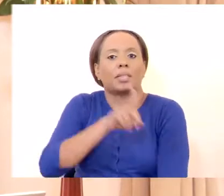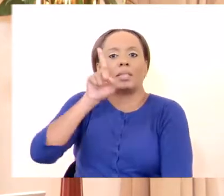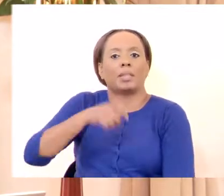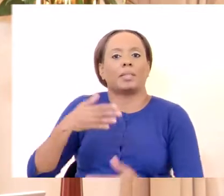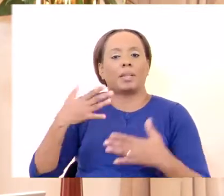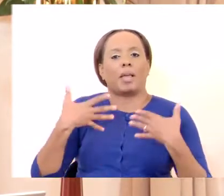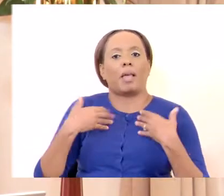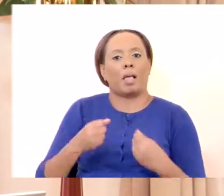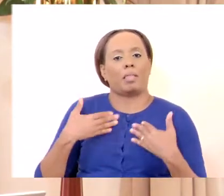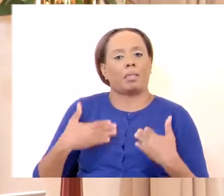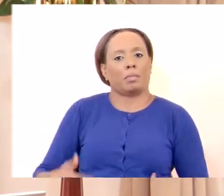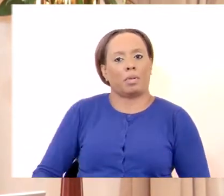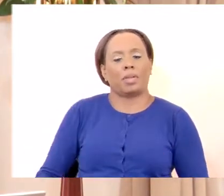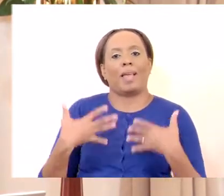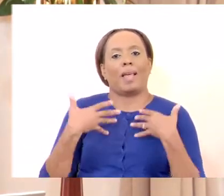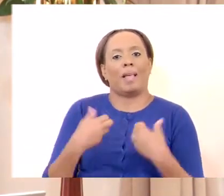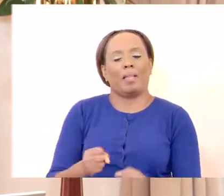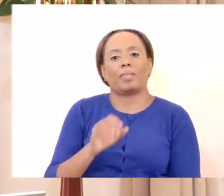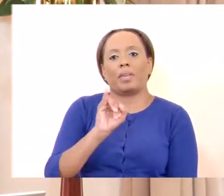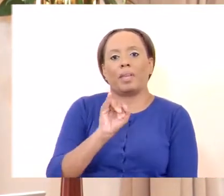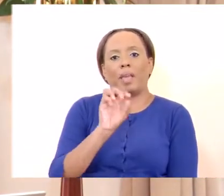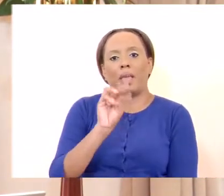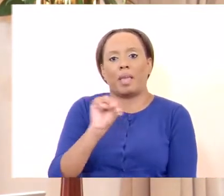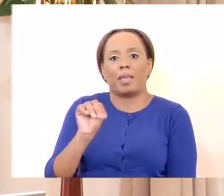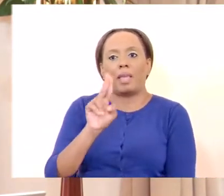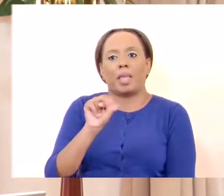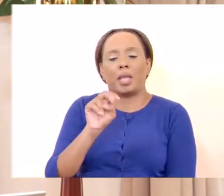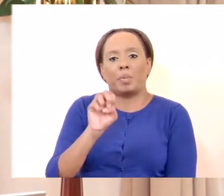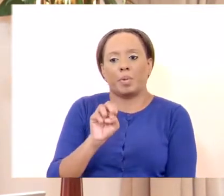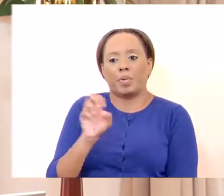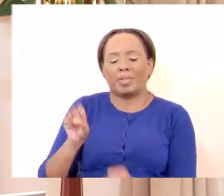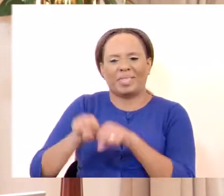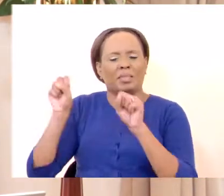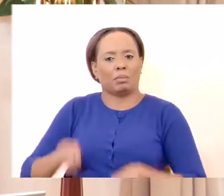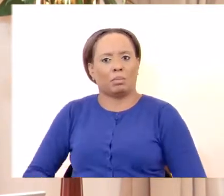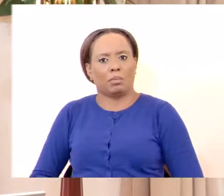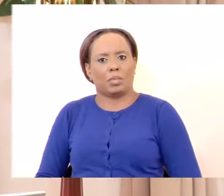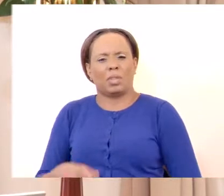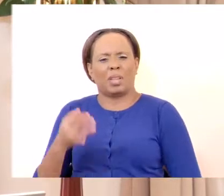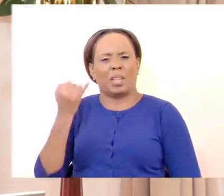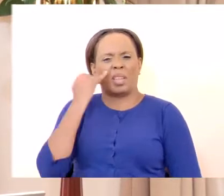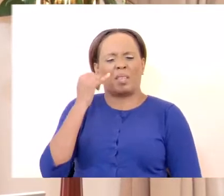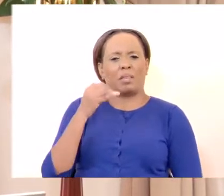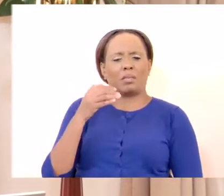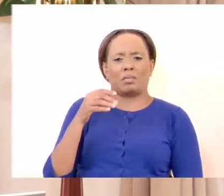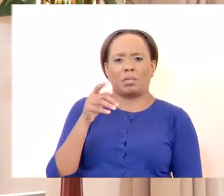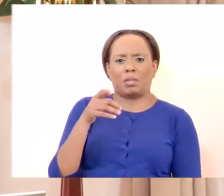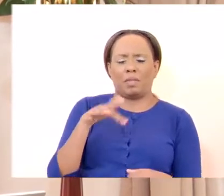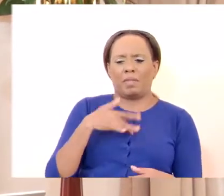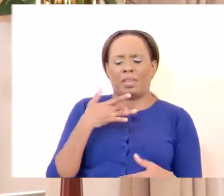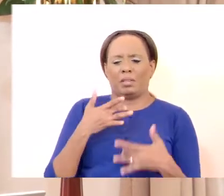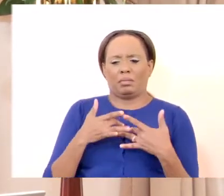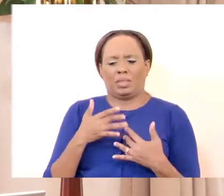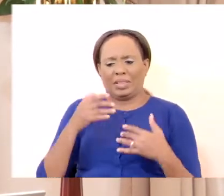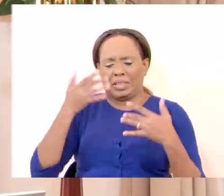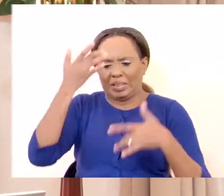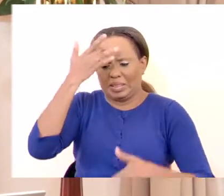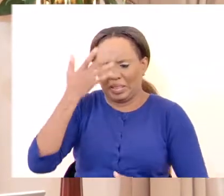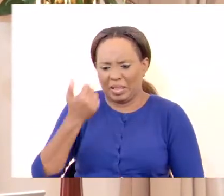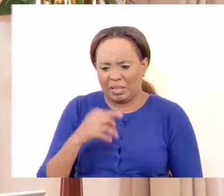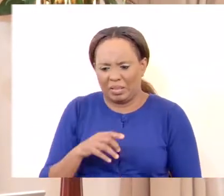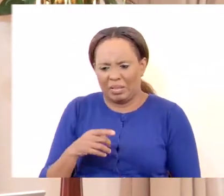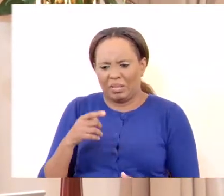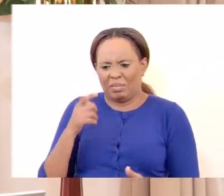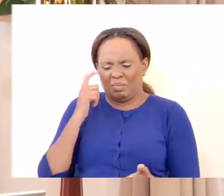work. So if anything, any signs or symptoms are indicating that your immune system is currently being